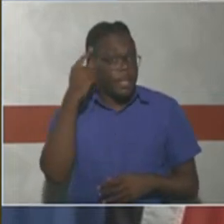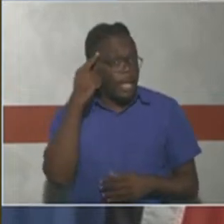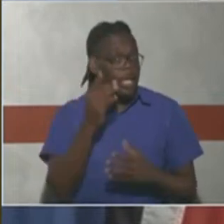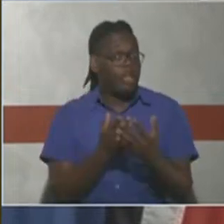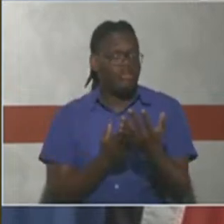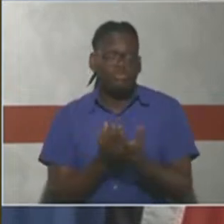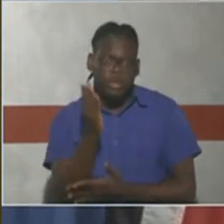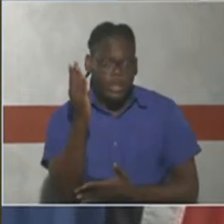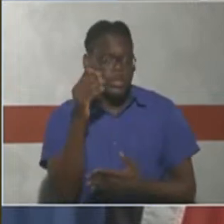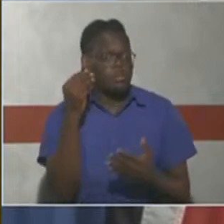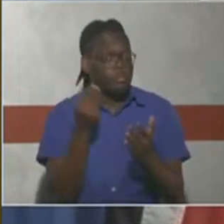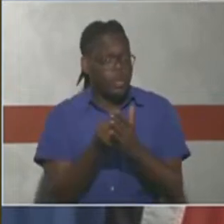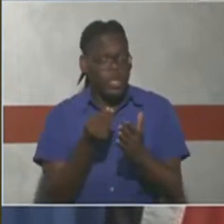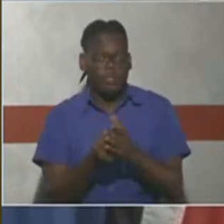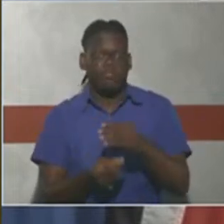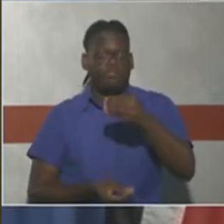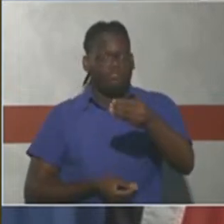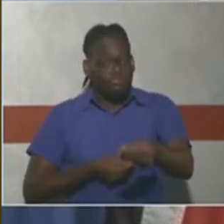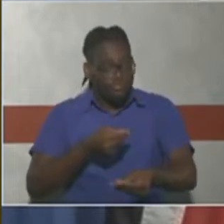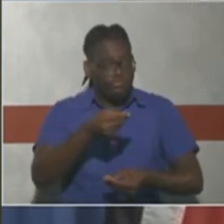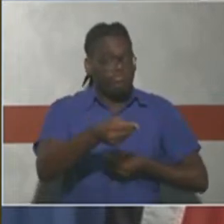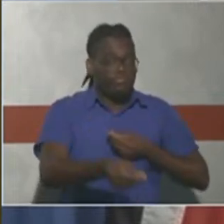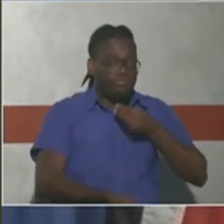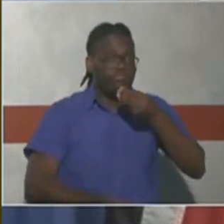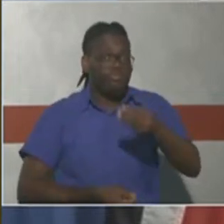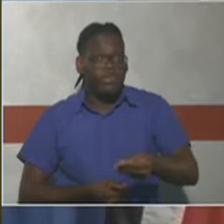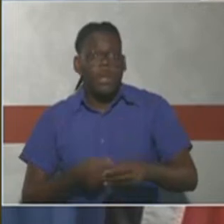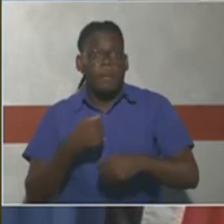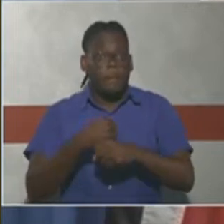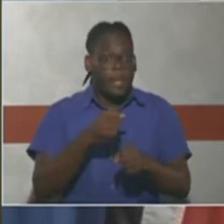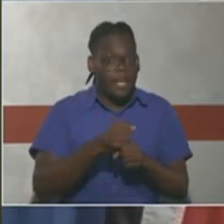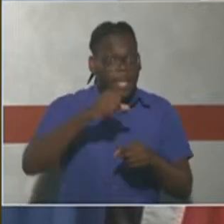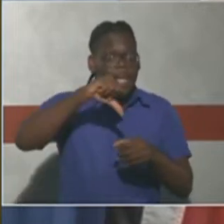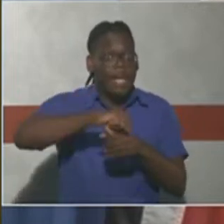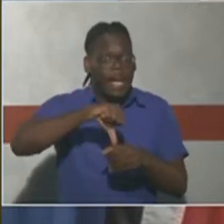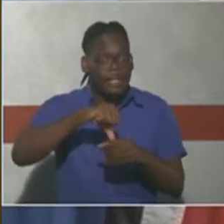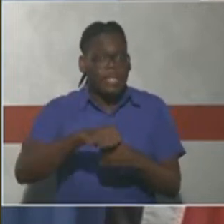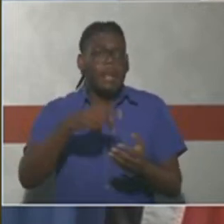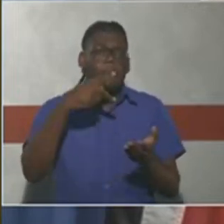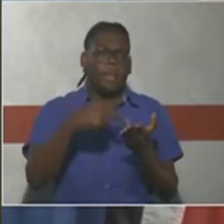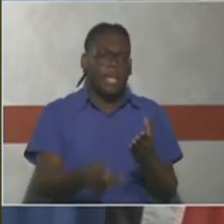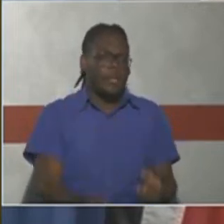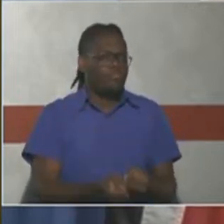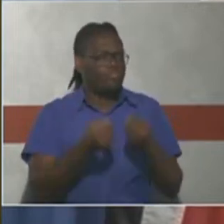the gas is produced, it is measured, and you get the value is established. So there's no